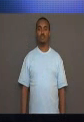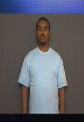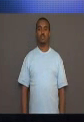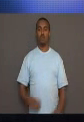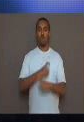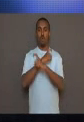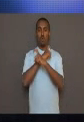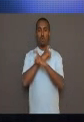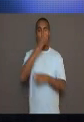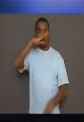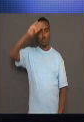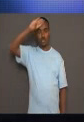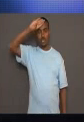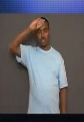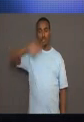Australia,